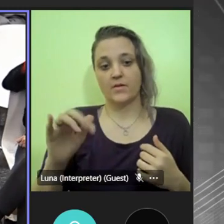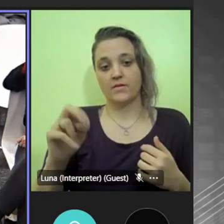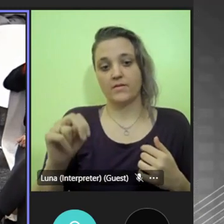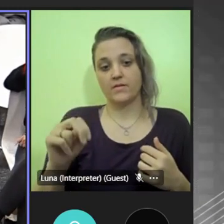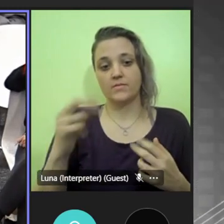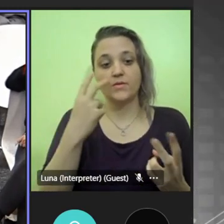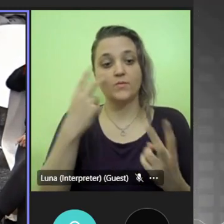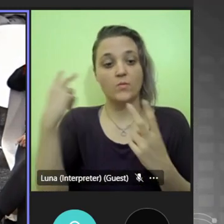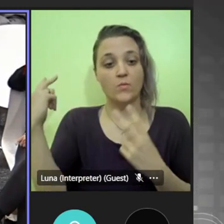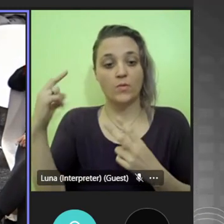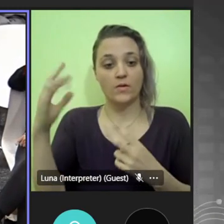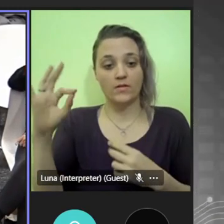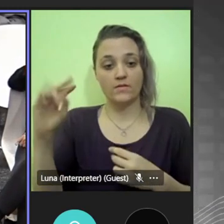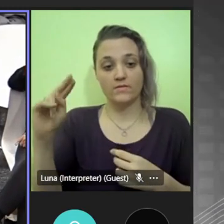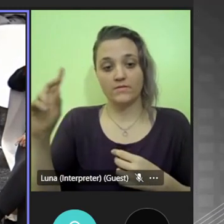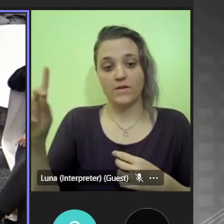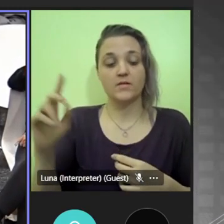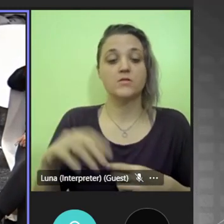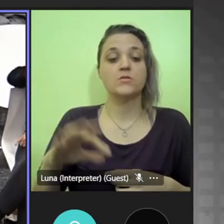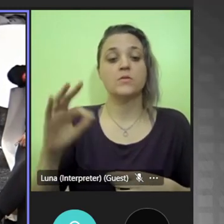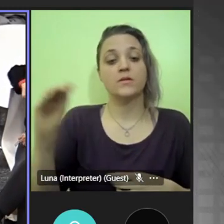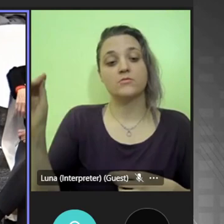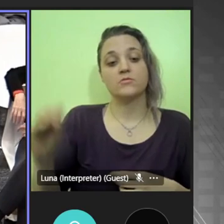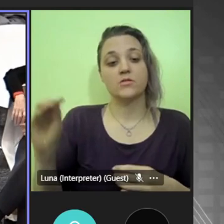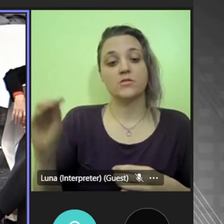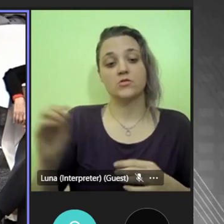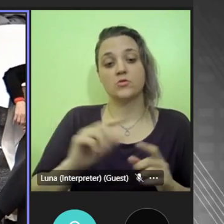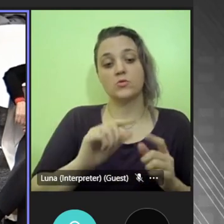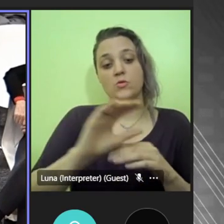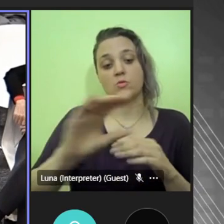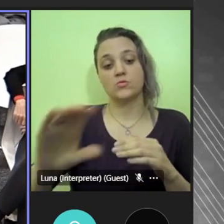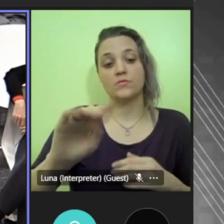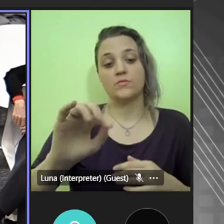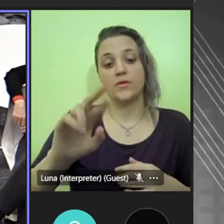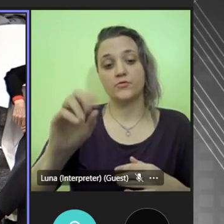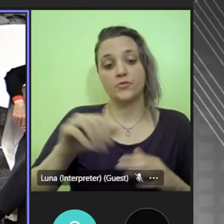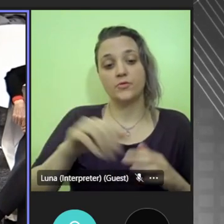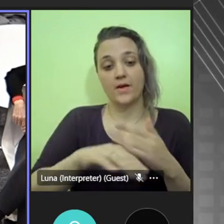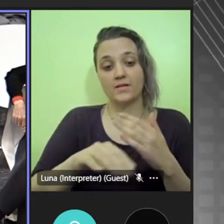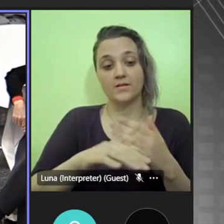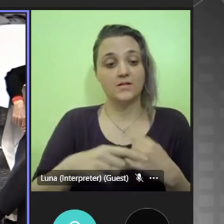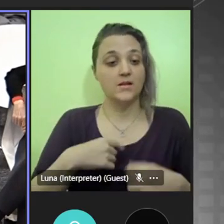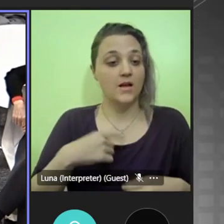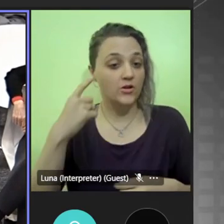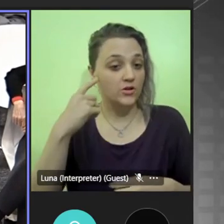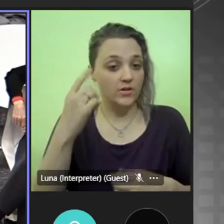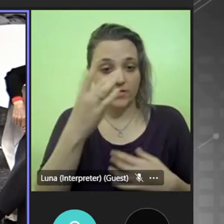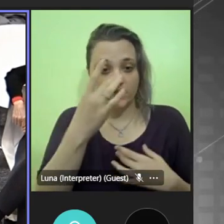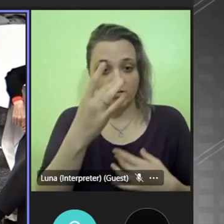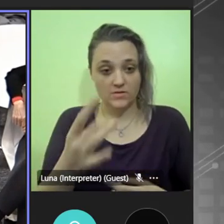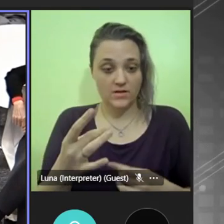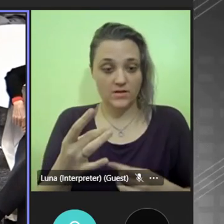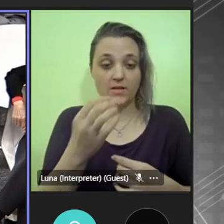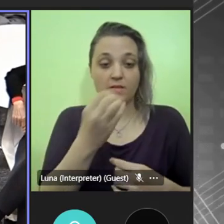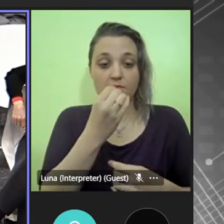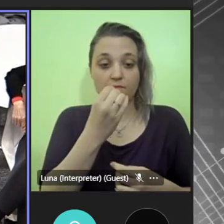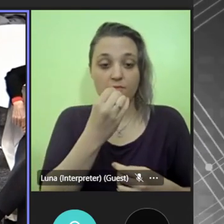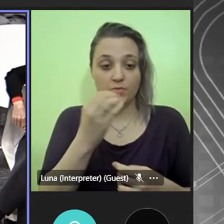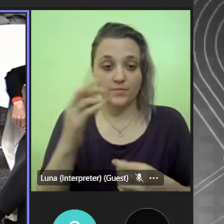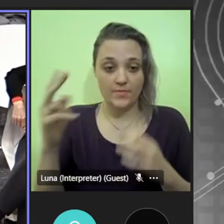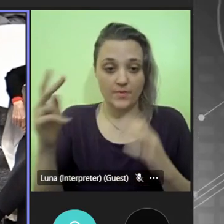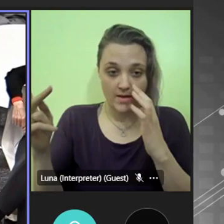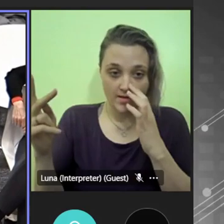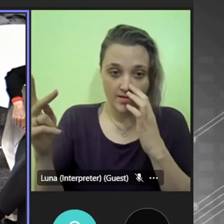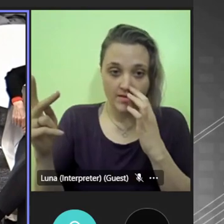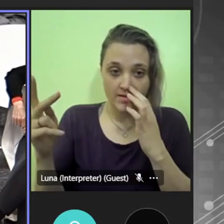Memorial Fund. So 90% could go to Metro Access. Or I know that I've heard the Metro would be interested maybe in the